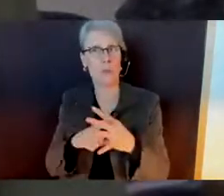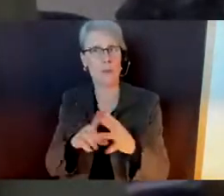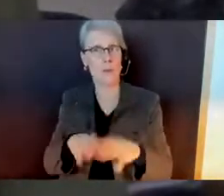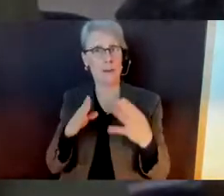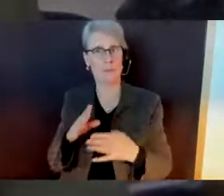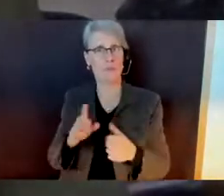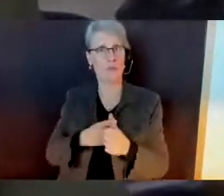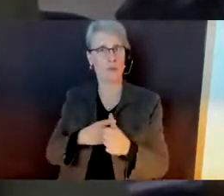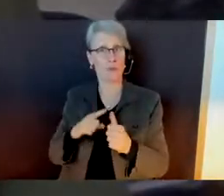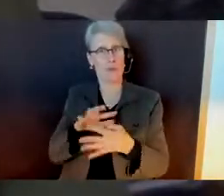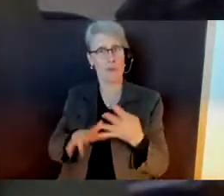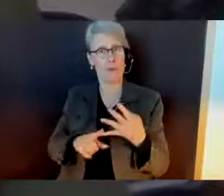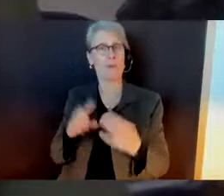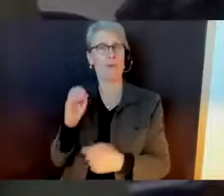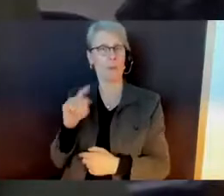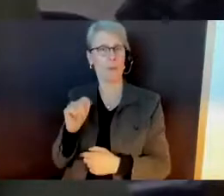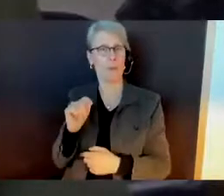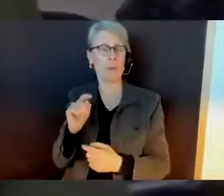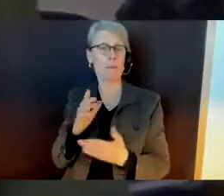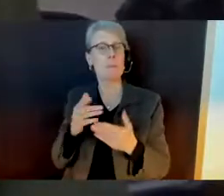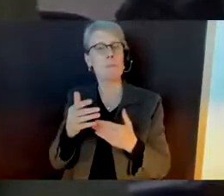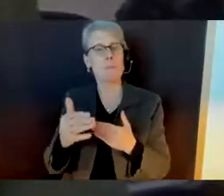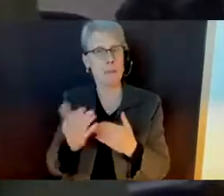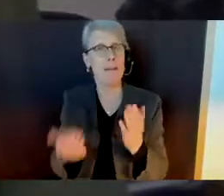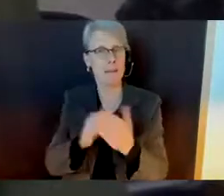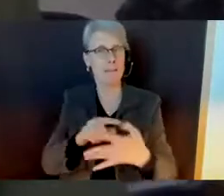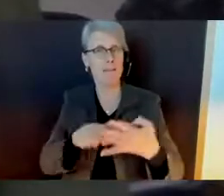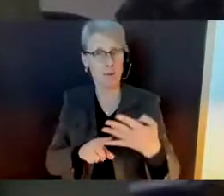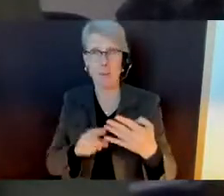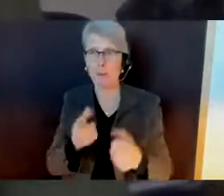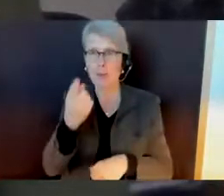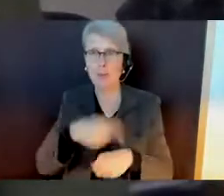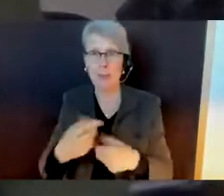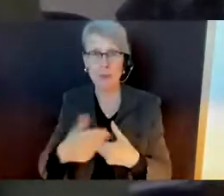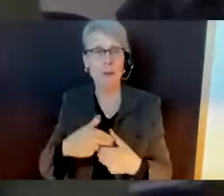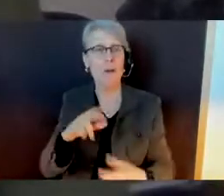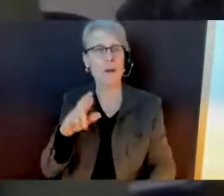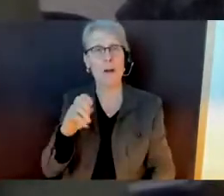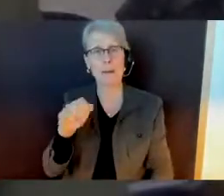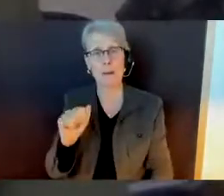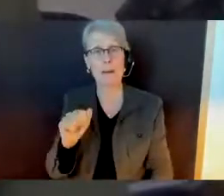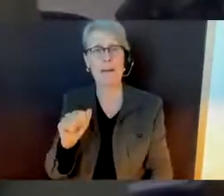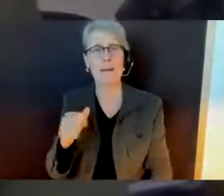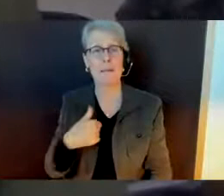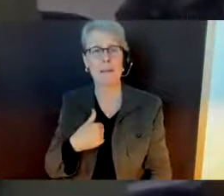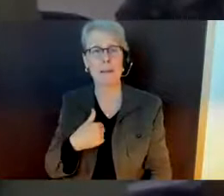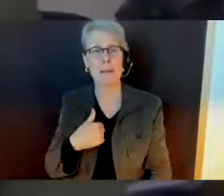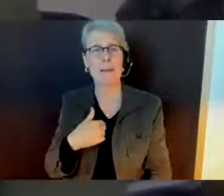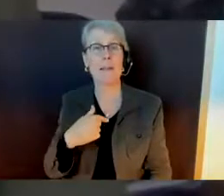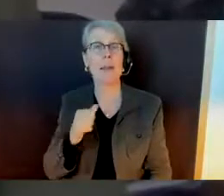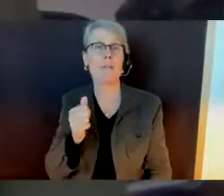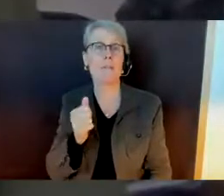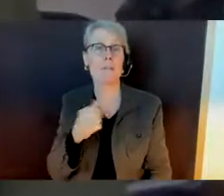October, and those of you that might be joining us for the first time. My name is Rabia Khadir. I identify